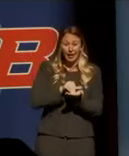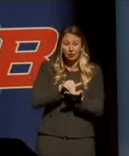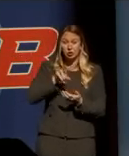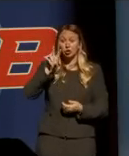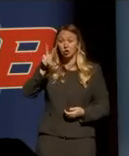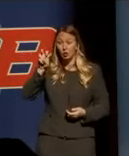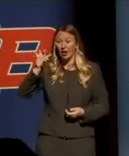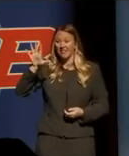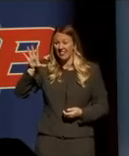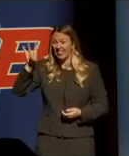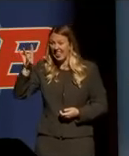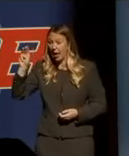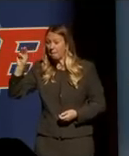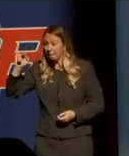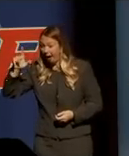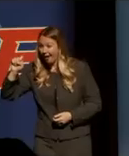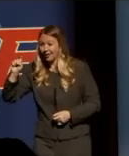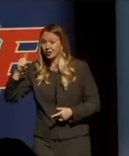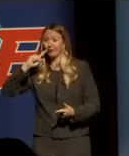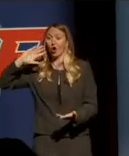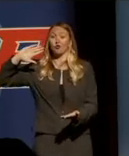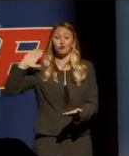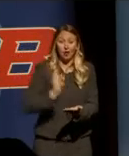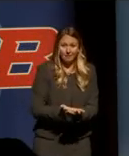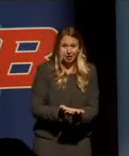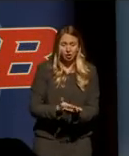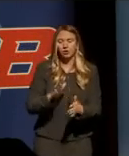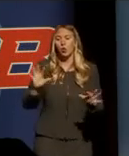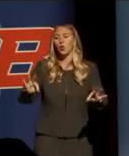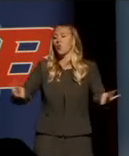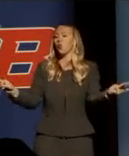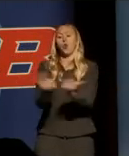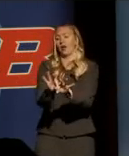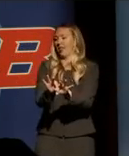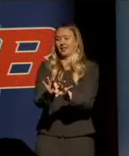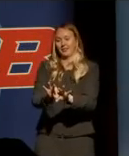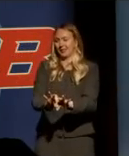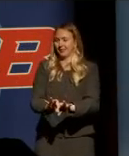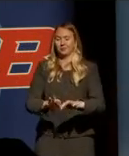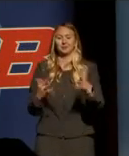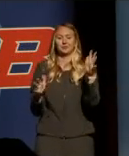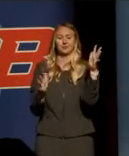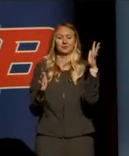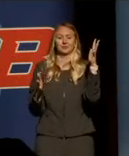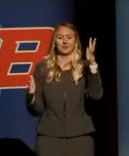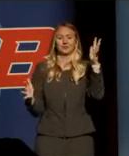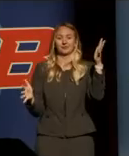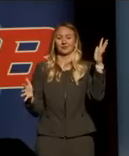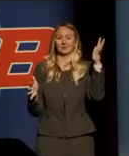miles to be here, and it was worth every mile.